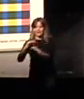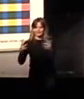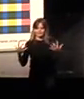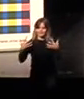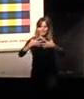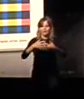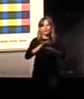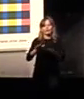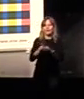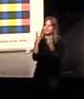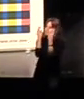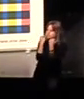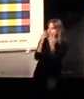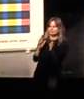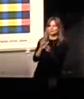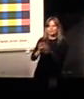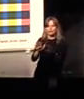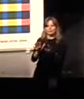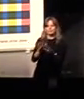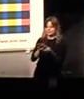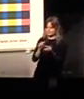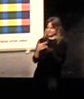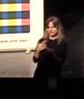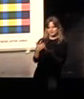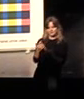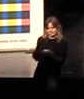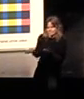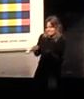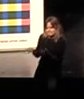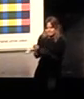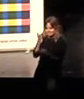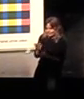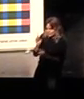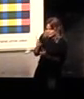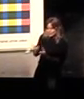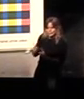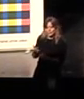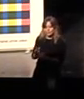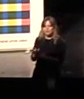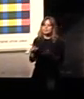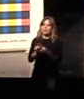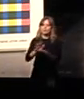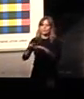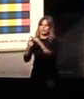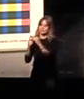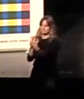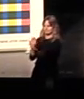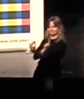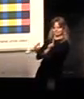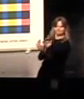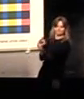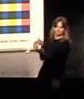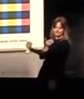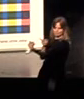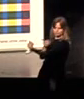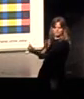submission nat instrument a relation wat nat isolation is een ieder en